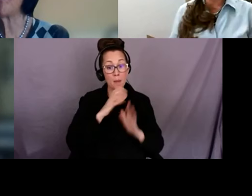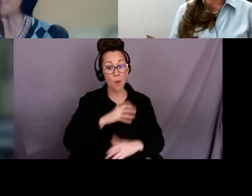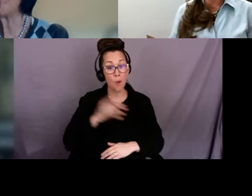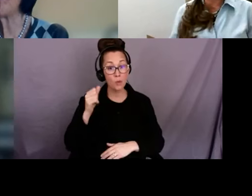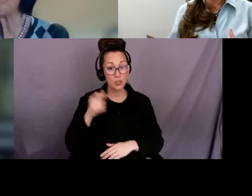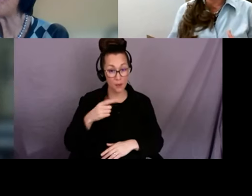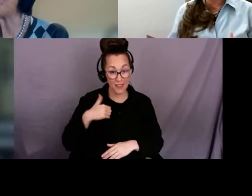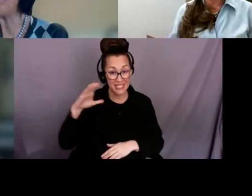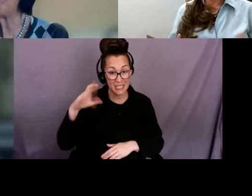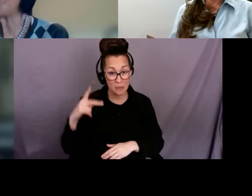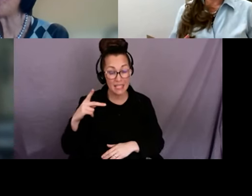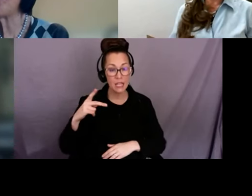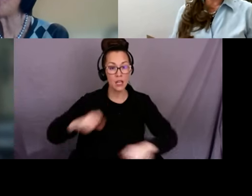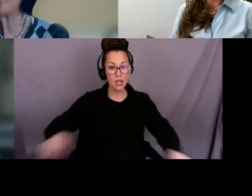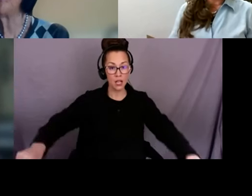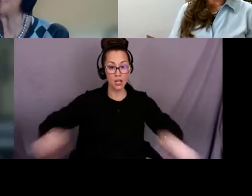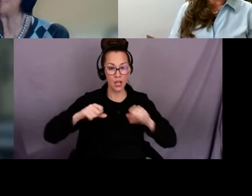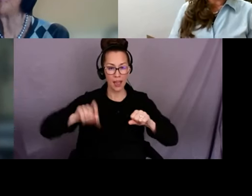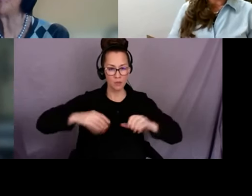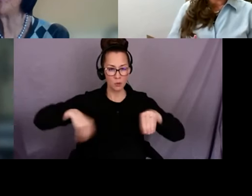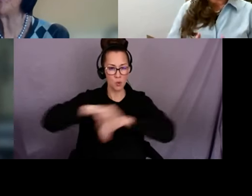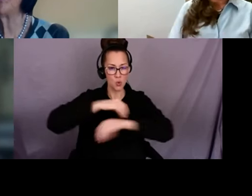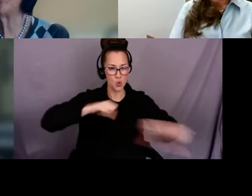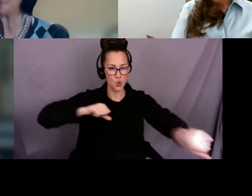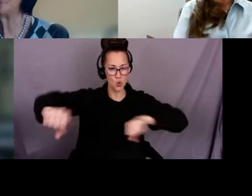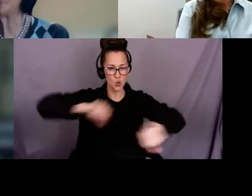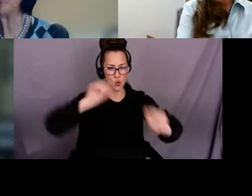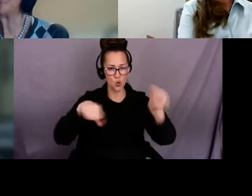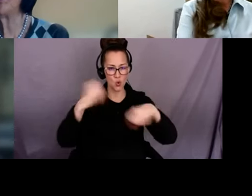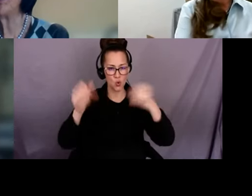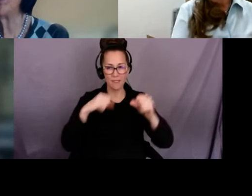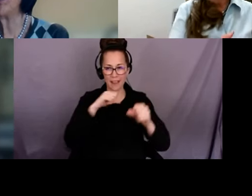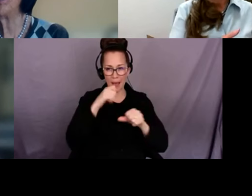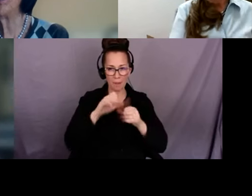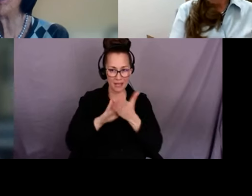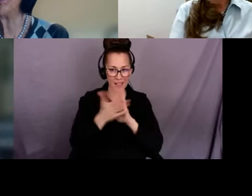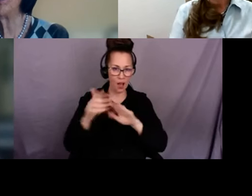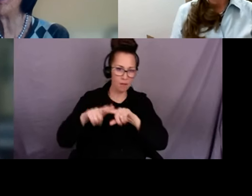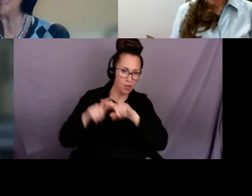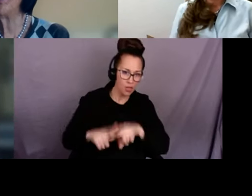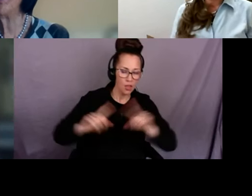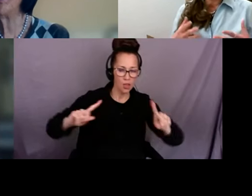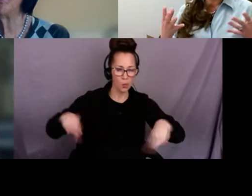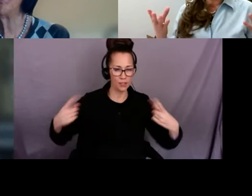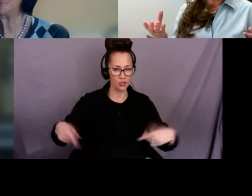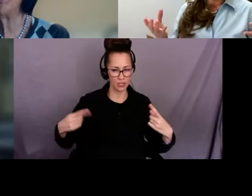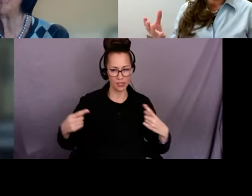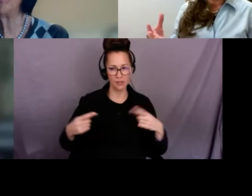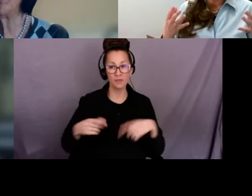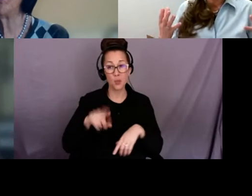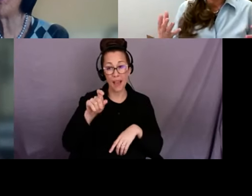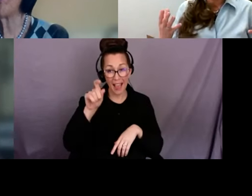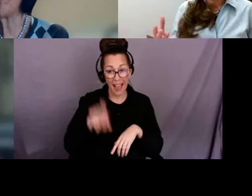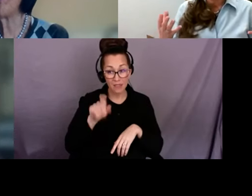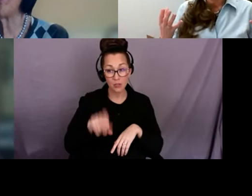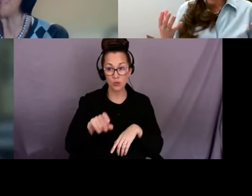you need to keep your joints moving so that you don't become more reliant on a wheelchair if you haven't been in one. You have to be able,